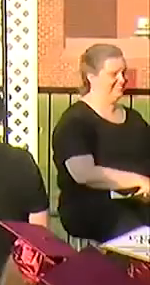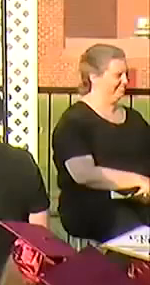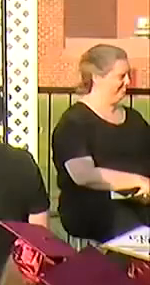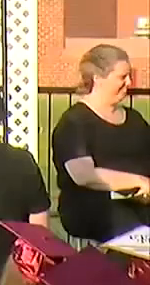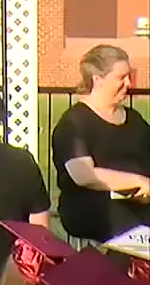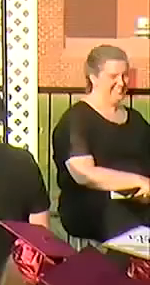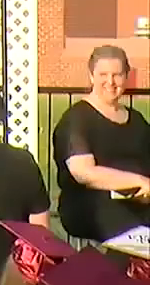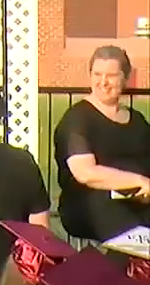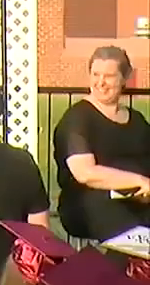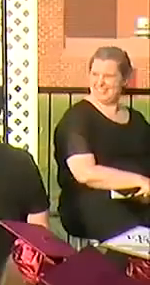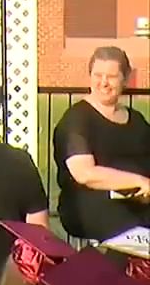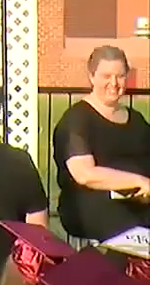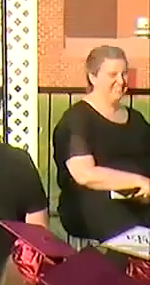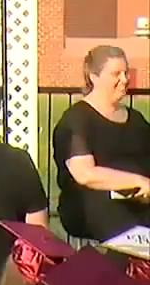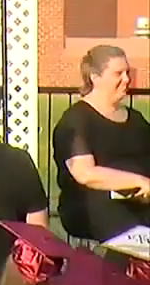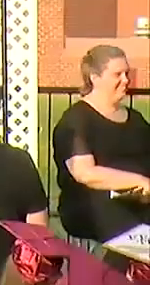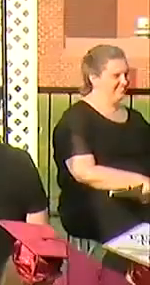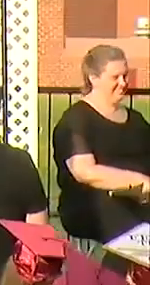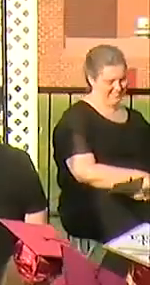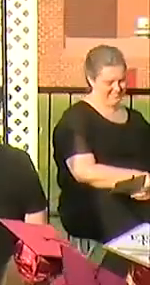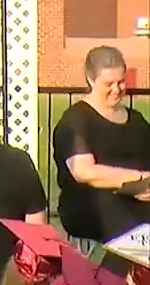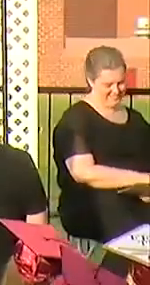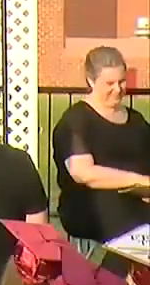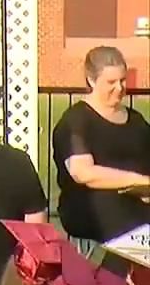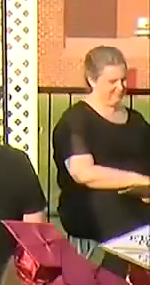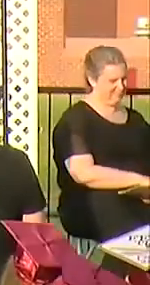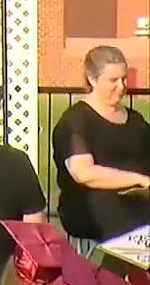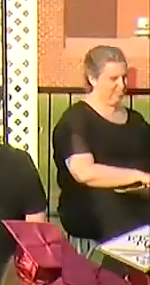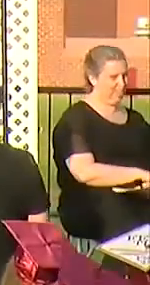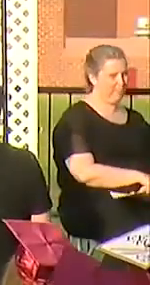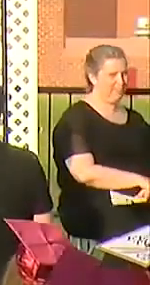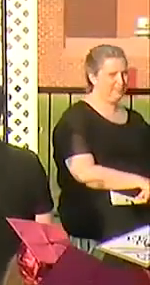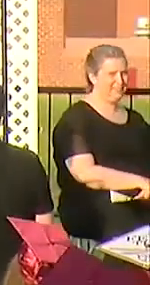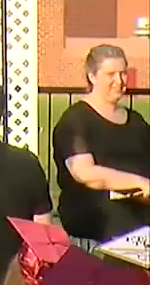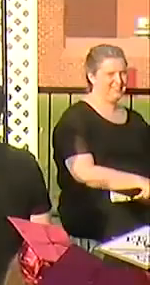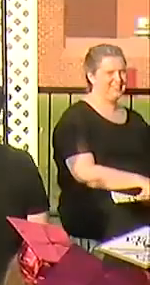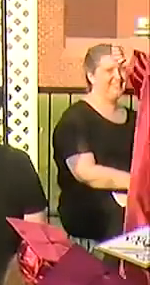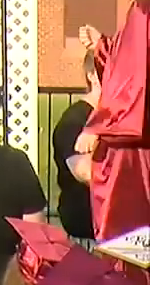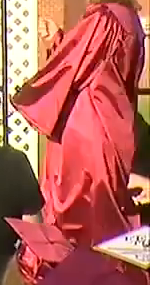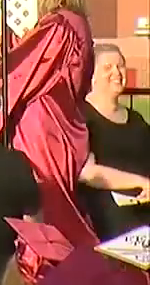Grace Claire Lemoyne.